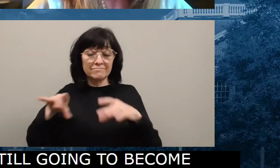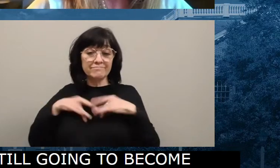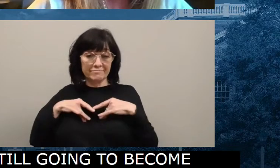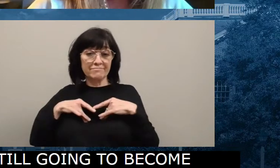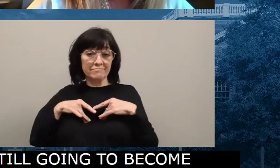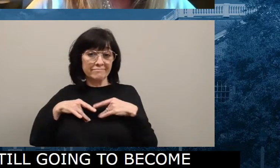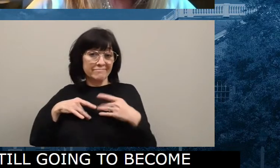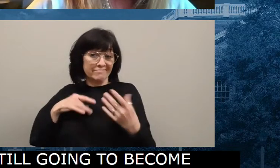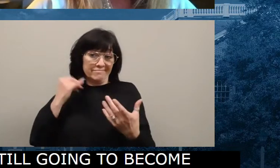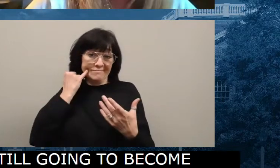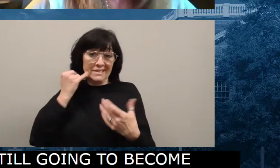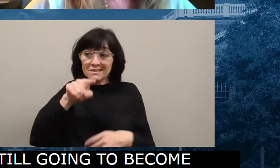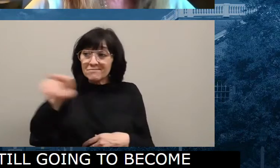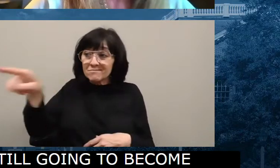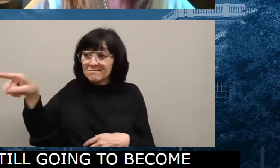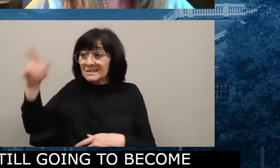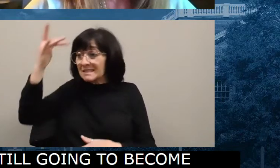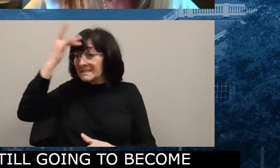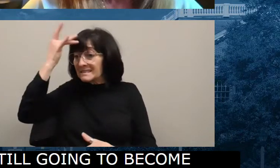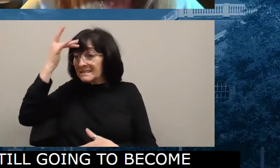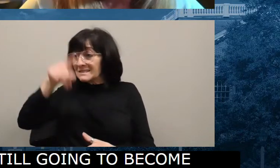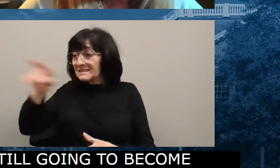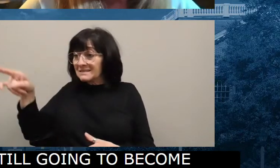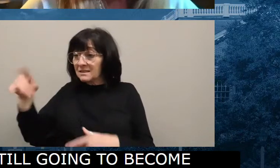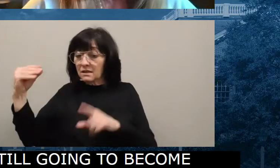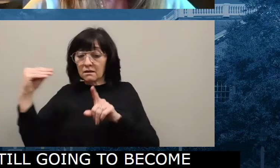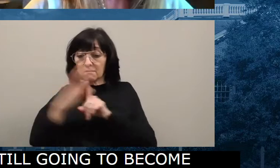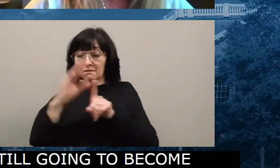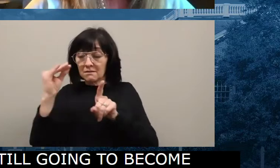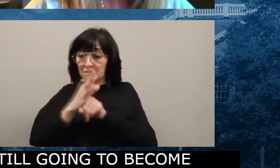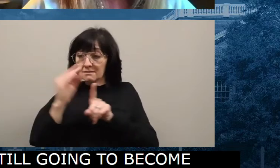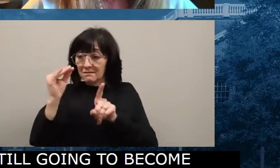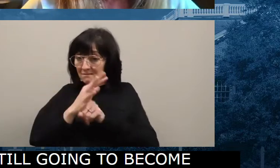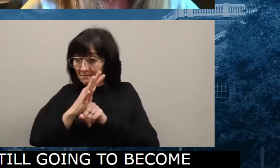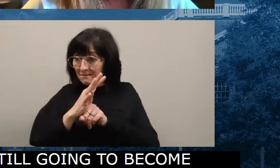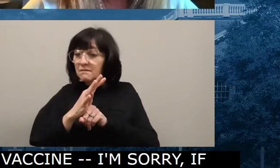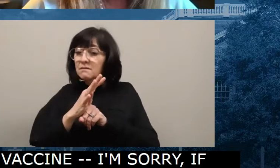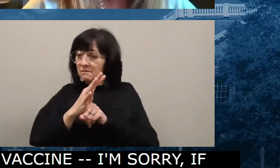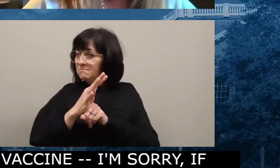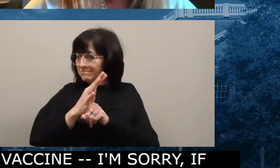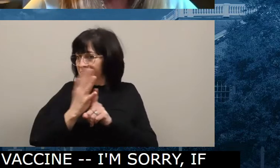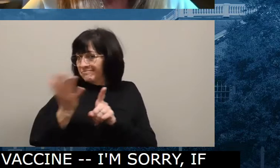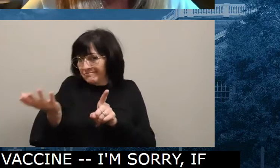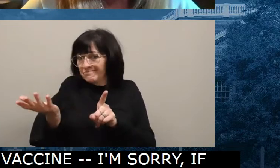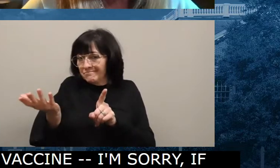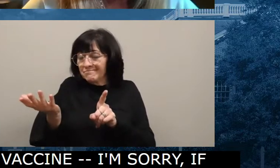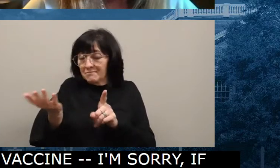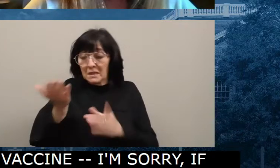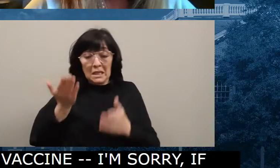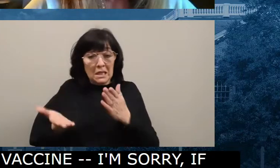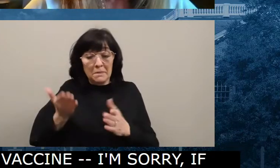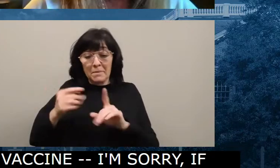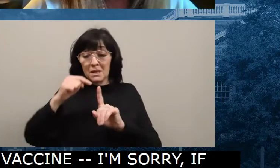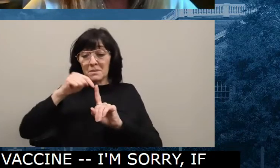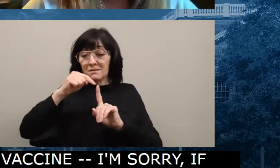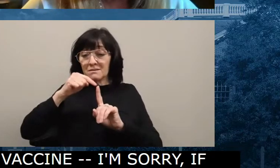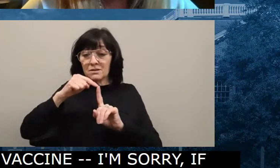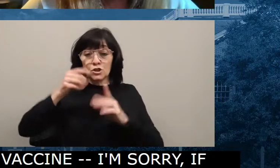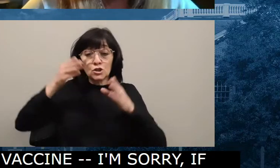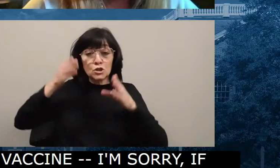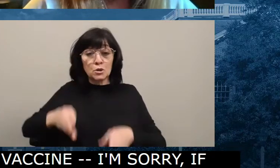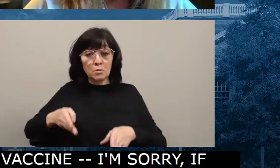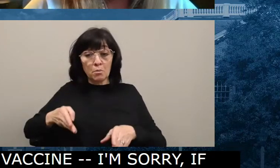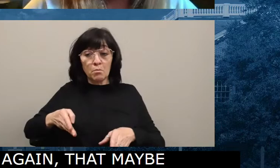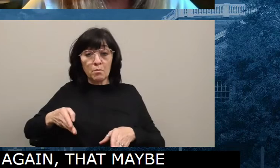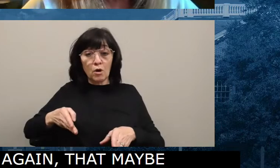the vaccine. I'm sorry, if they're exposed to the virus. And again, that may be because their own immune system didn't respond